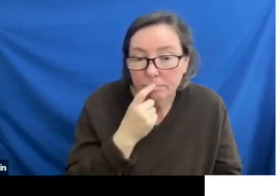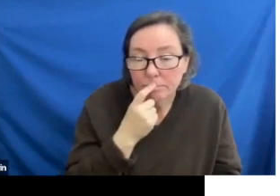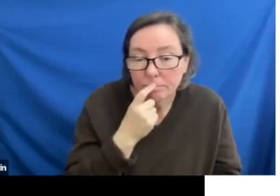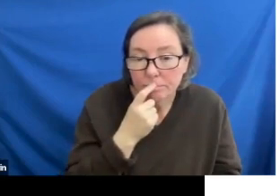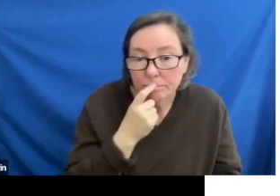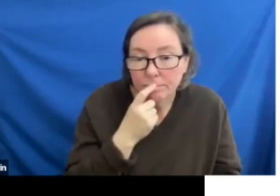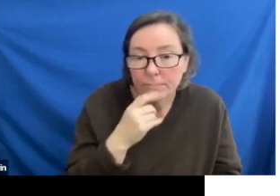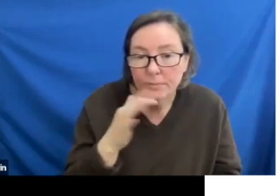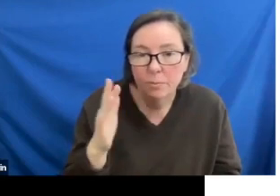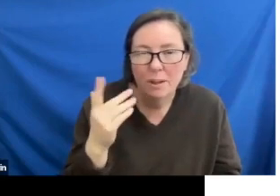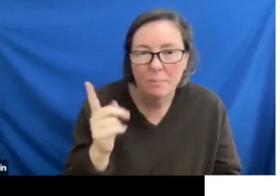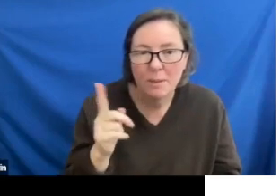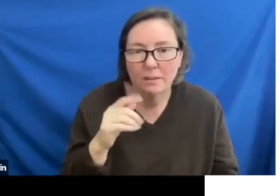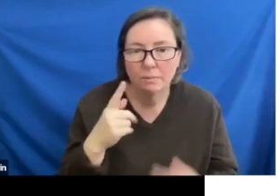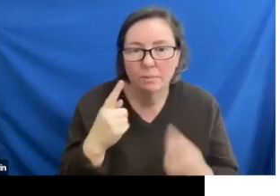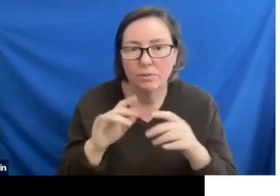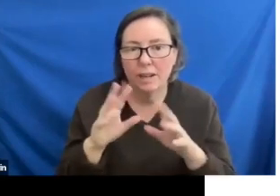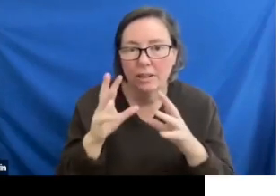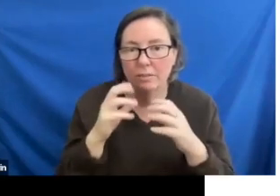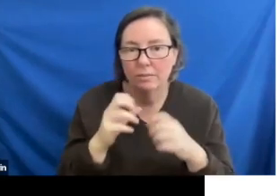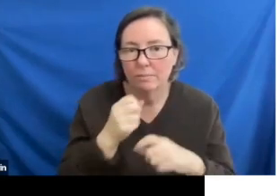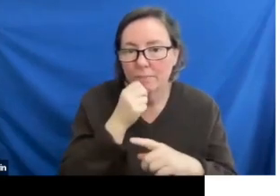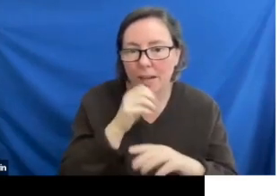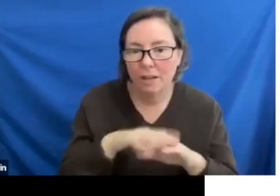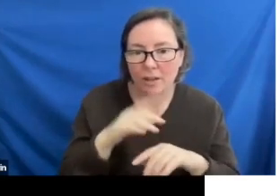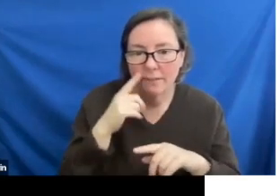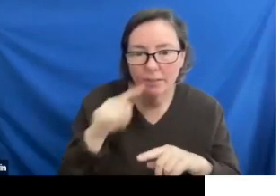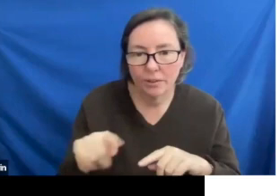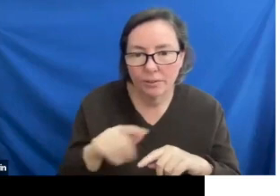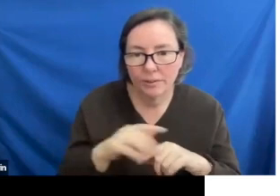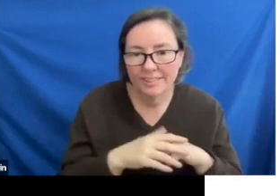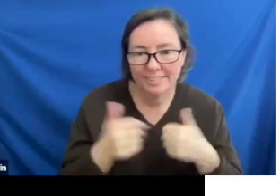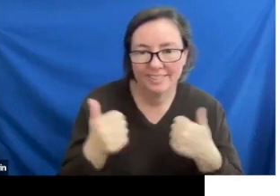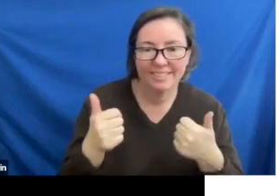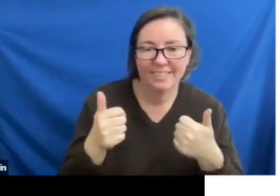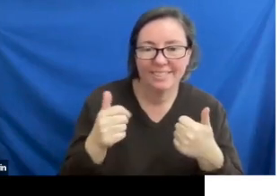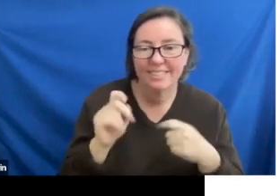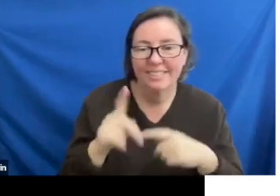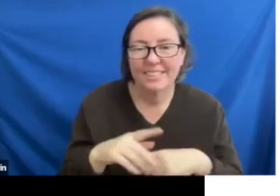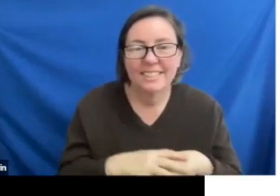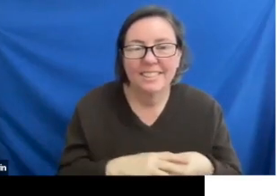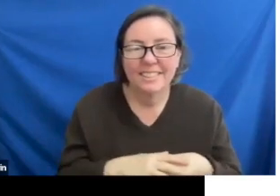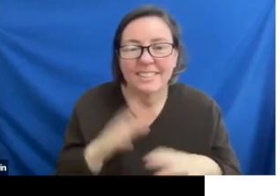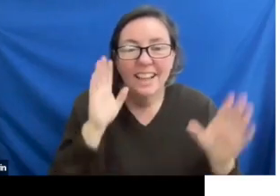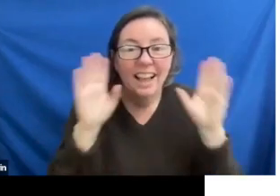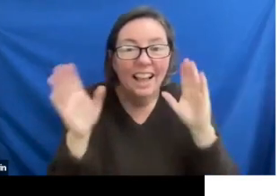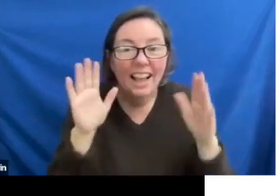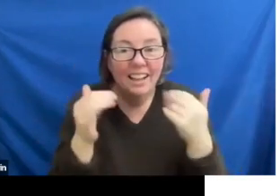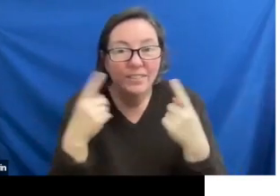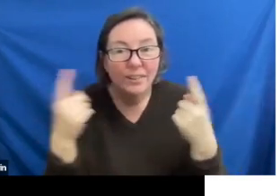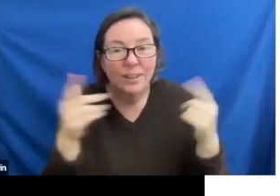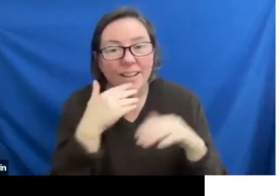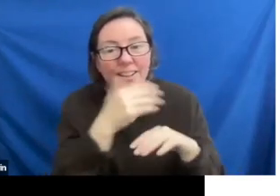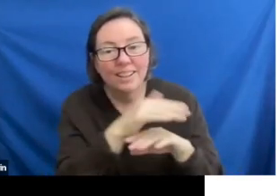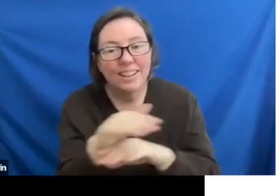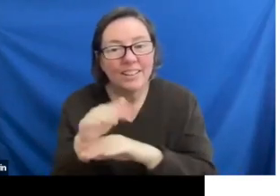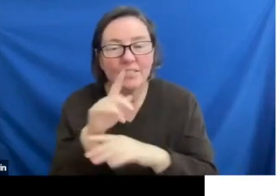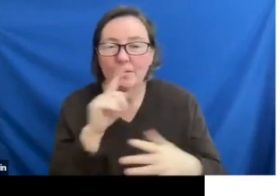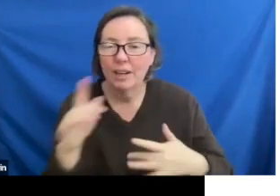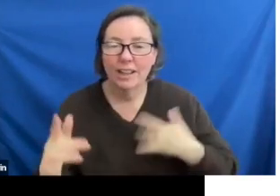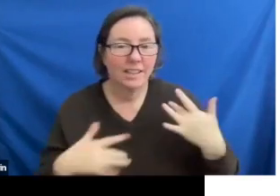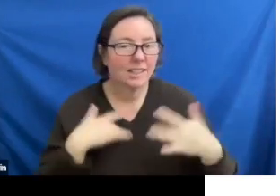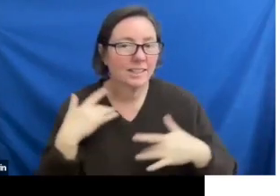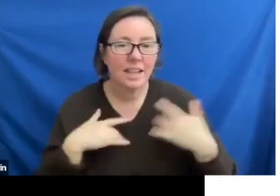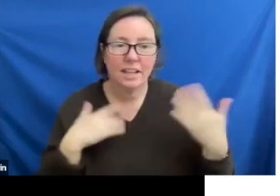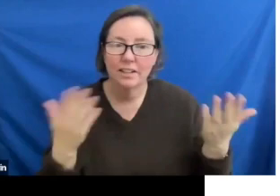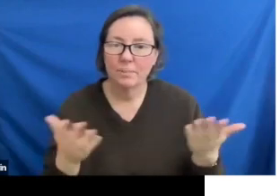Sorry, one moment. Okay, should have the permission, Senator. Hi, everyone. Good evening. Super excited to